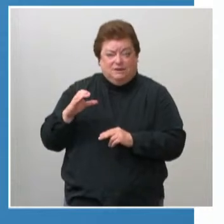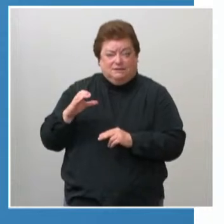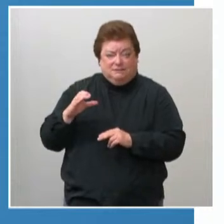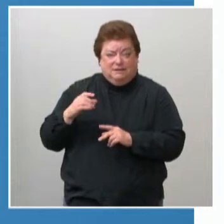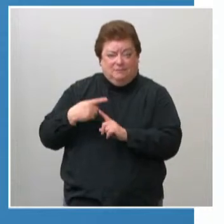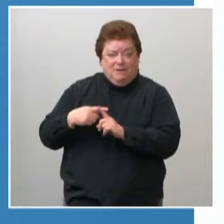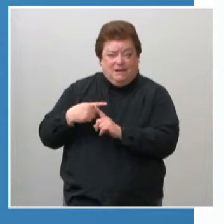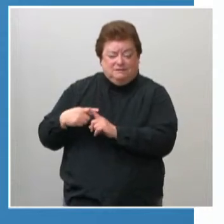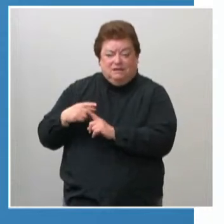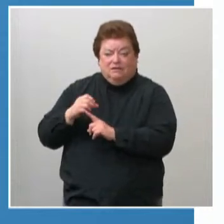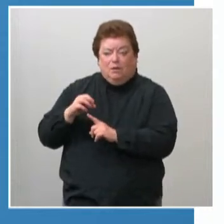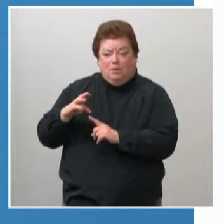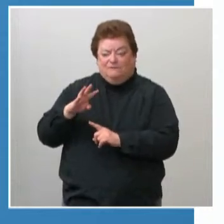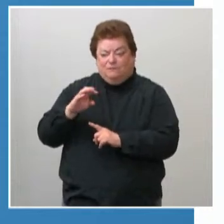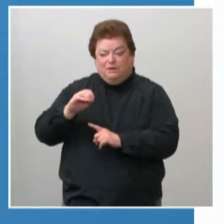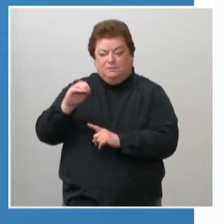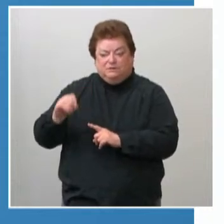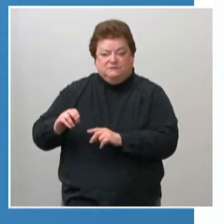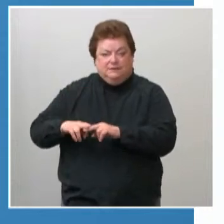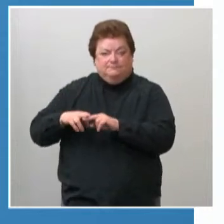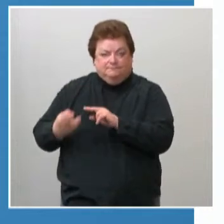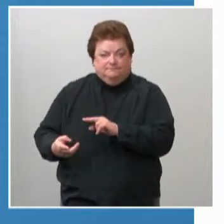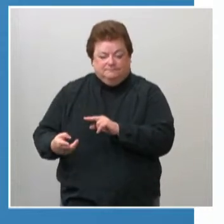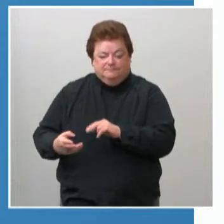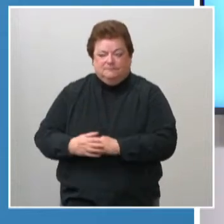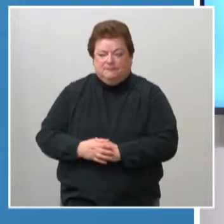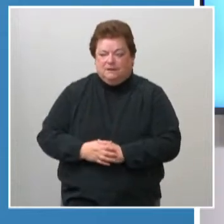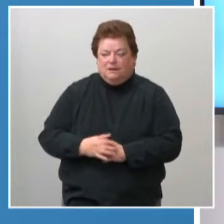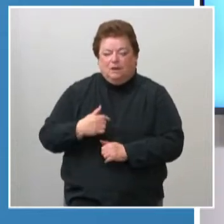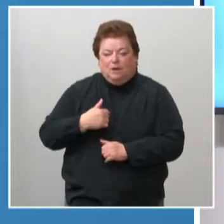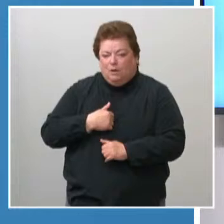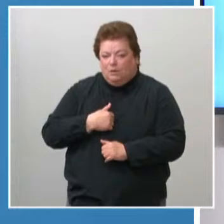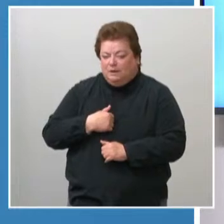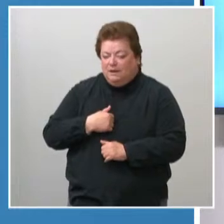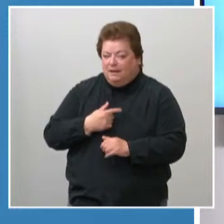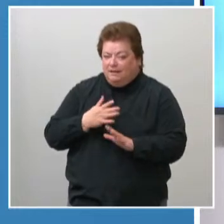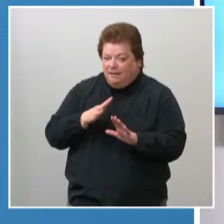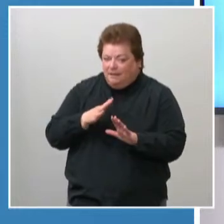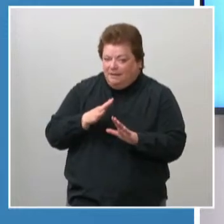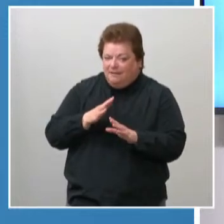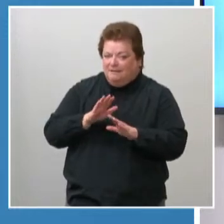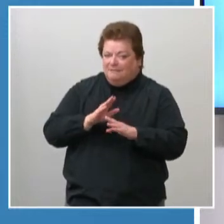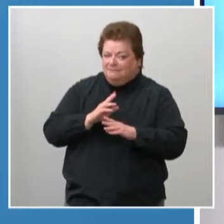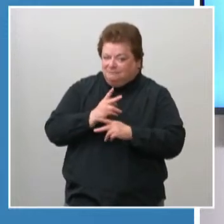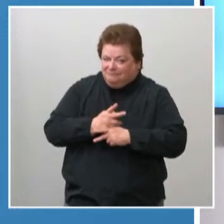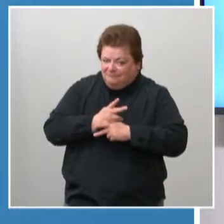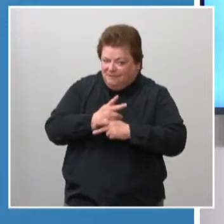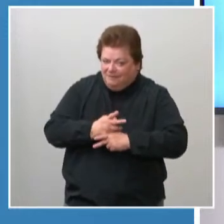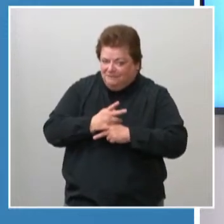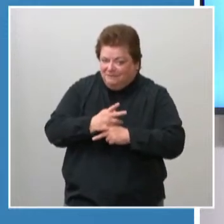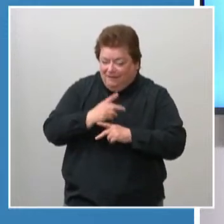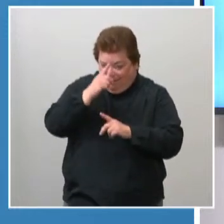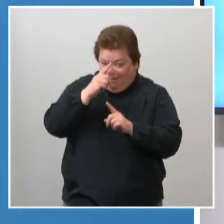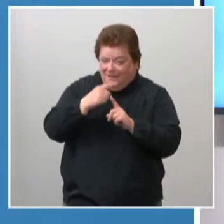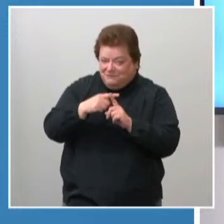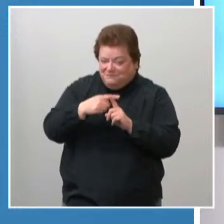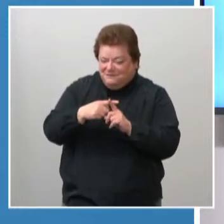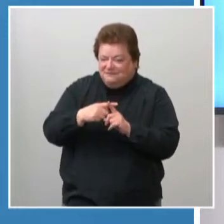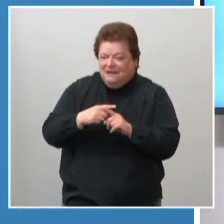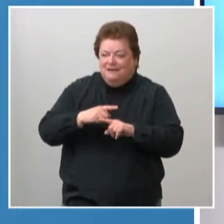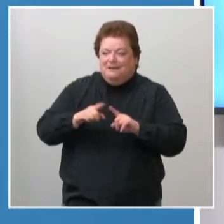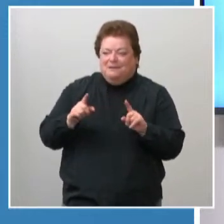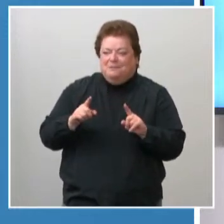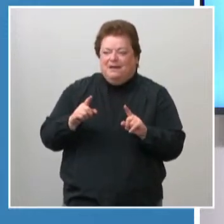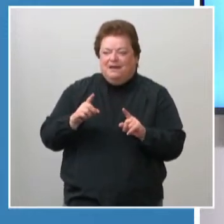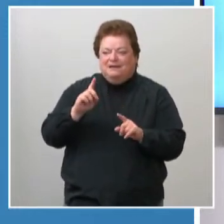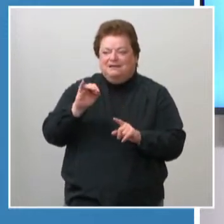to a 40% decline. We are cautiously optimistic. Another week's worth of data will be very important